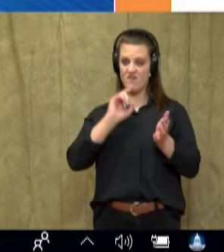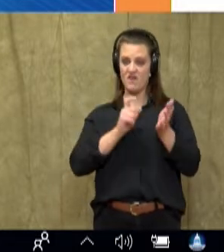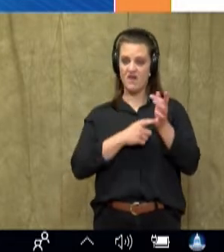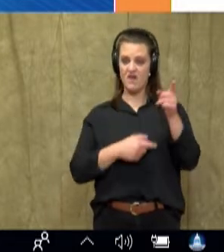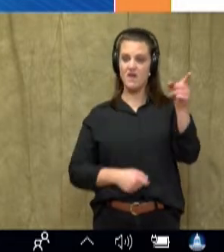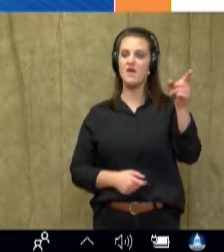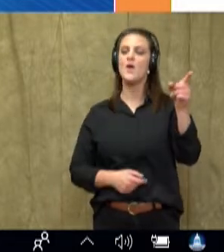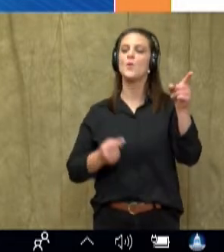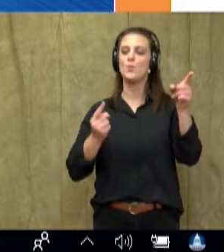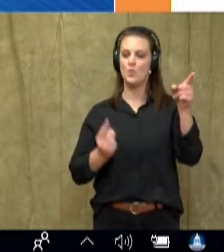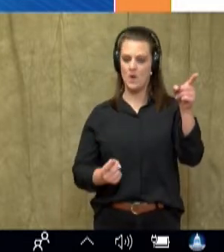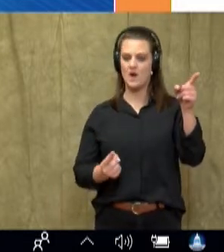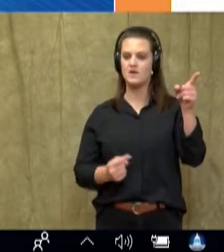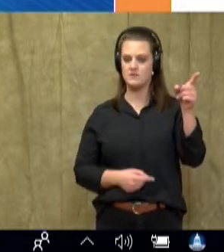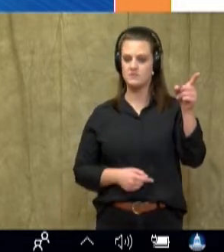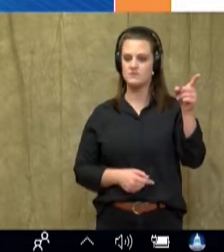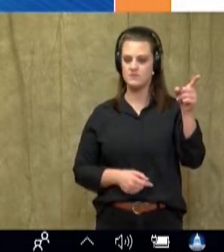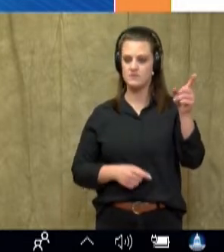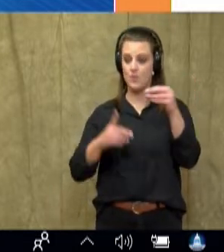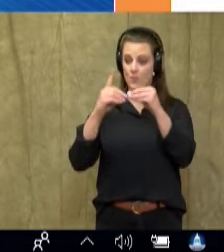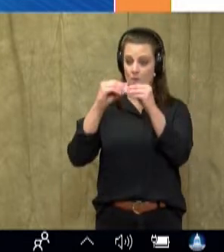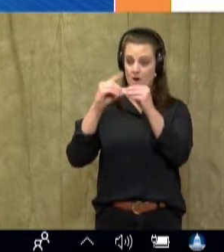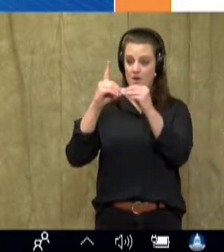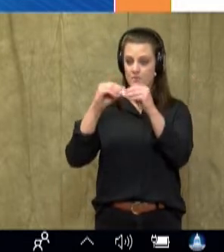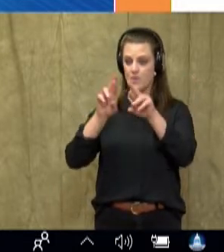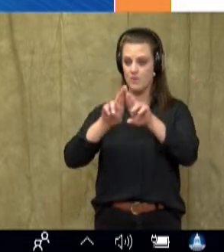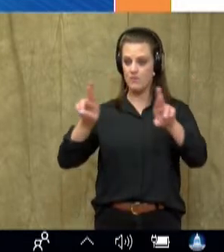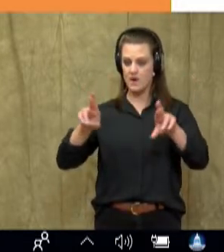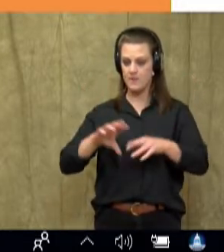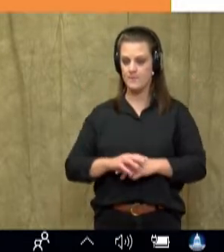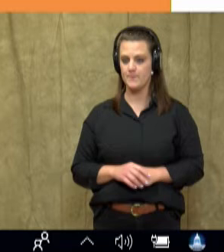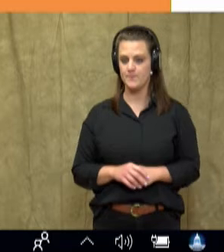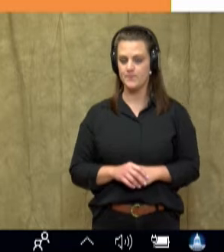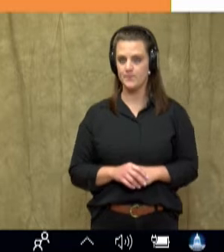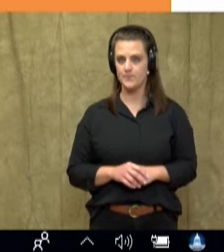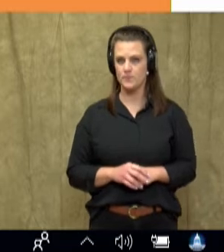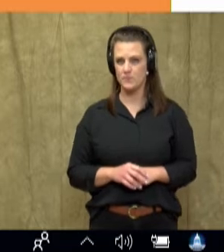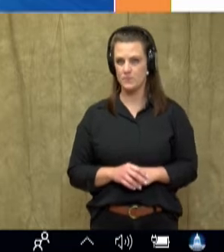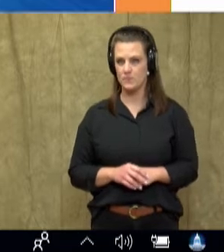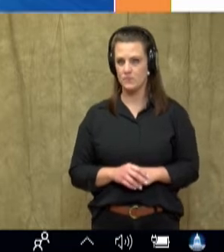choice, you were correct. Let's do just one more.